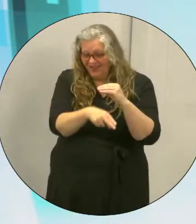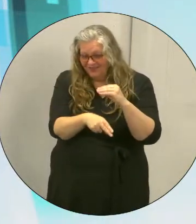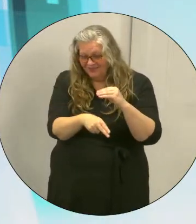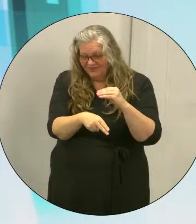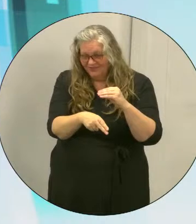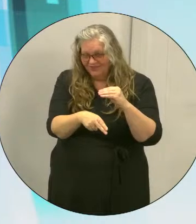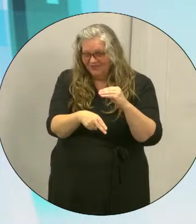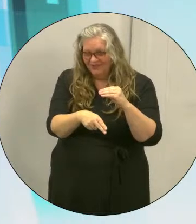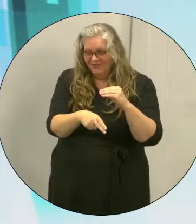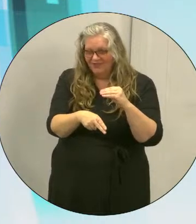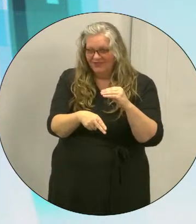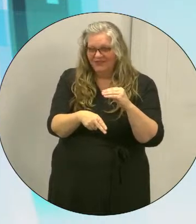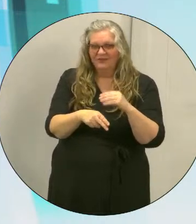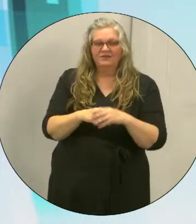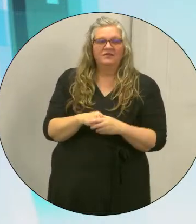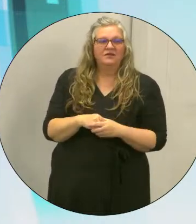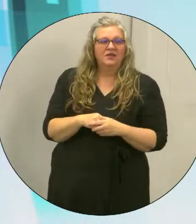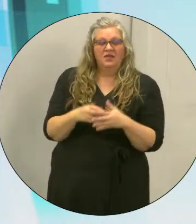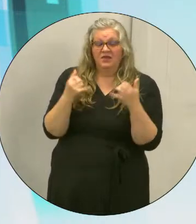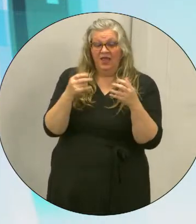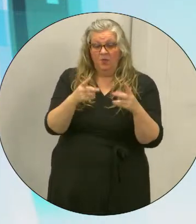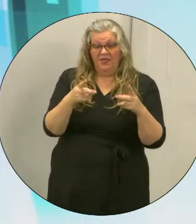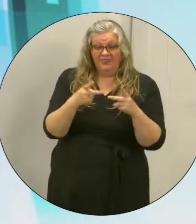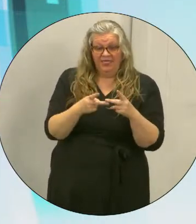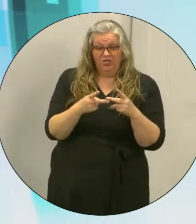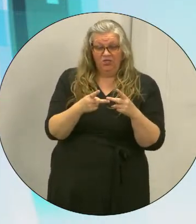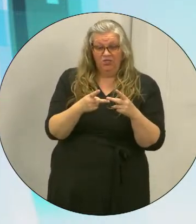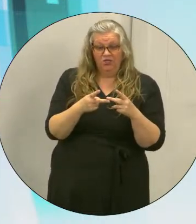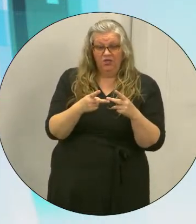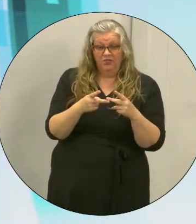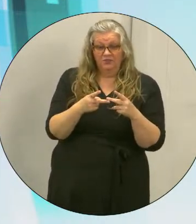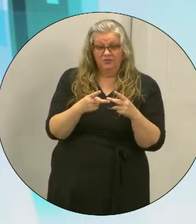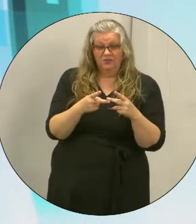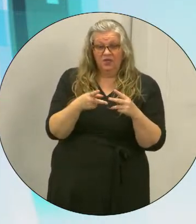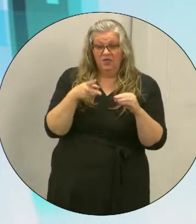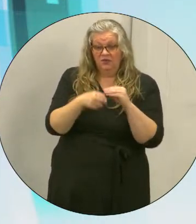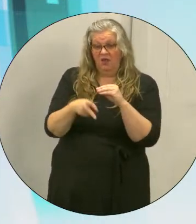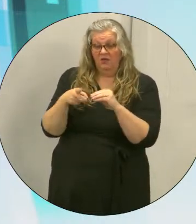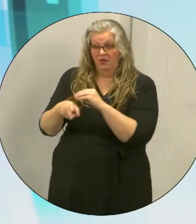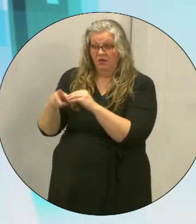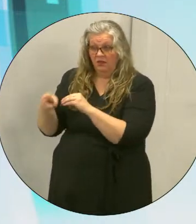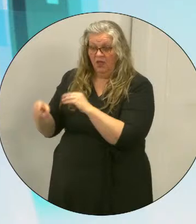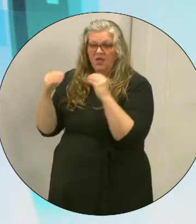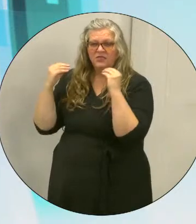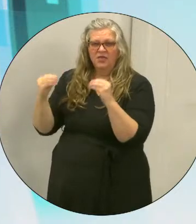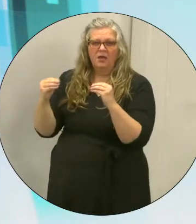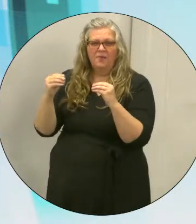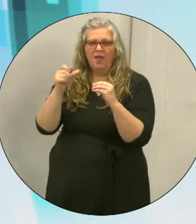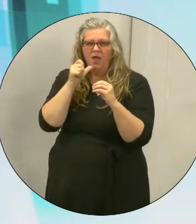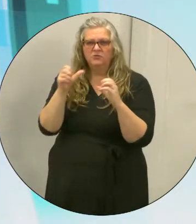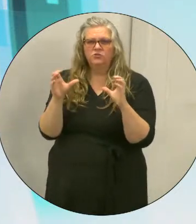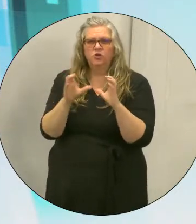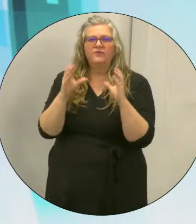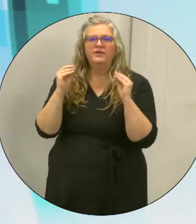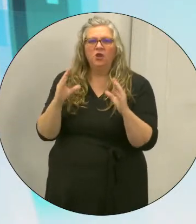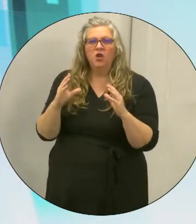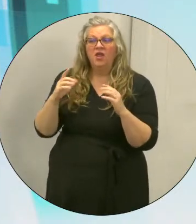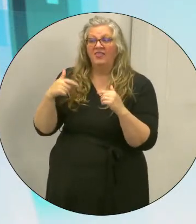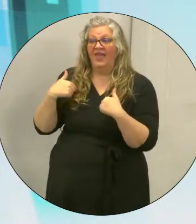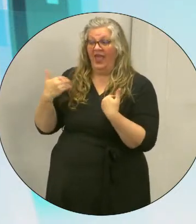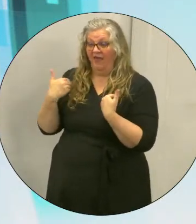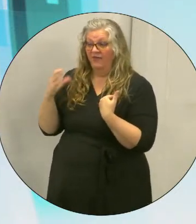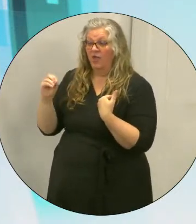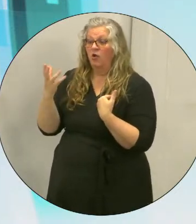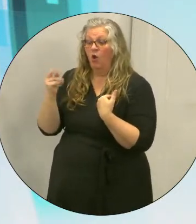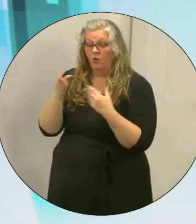its students. Now with positions cut, they may be taught by unqualified teachers, generally other specialists who have their own specialized trainings for